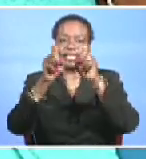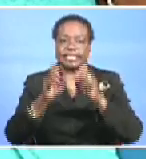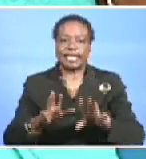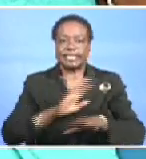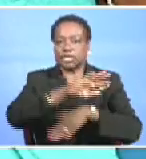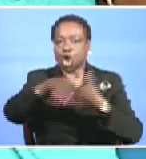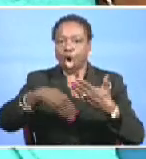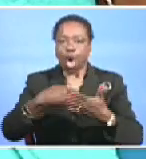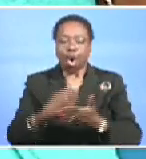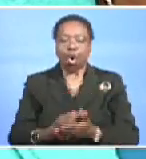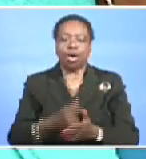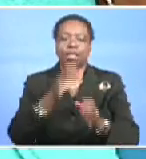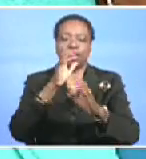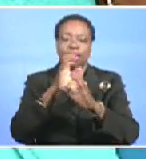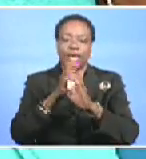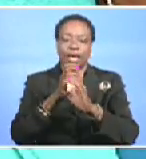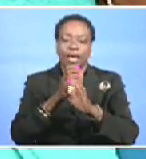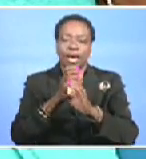these